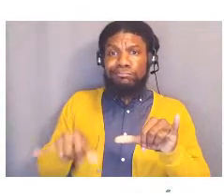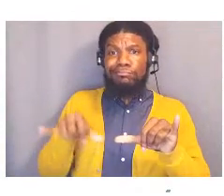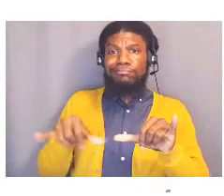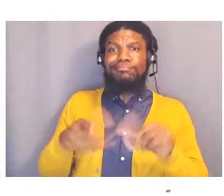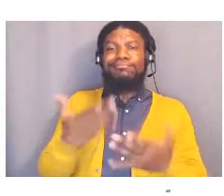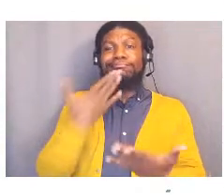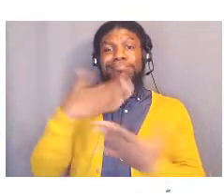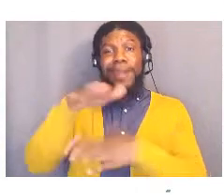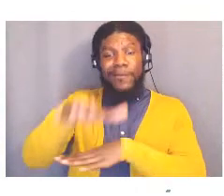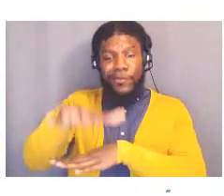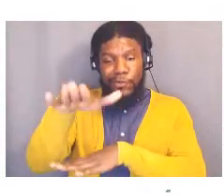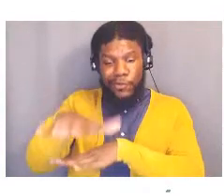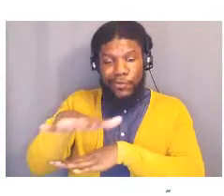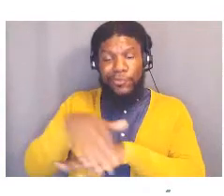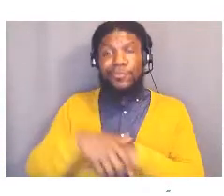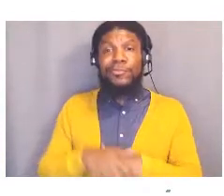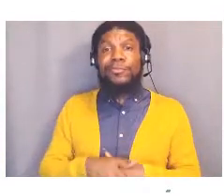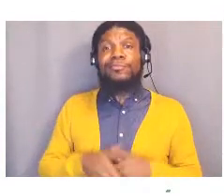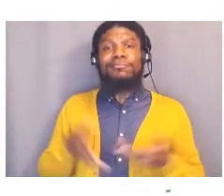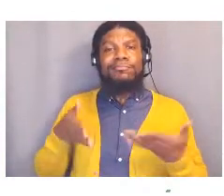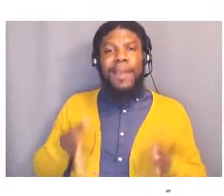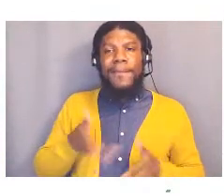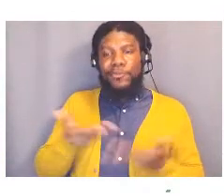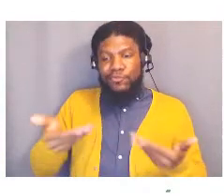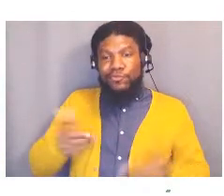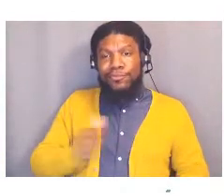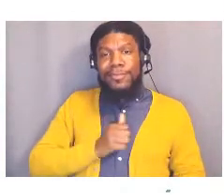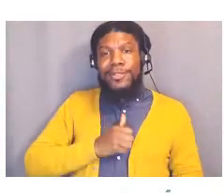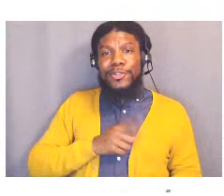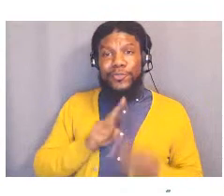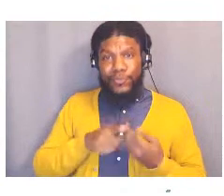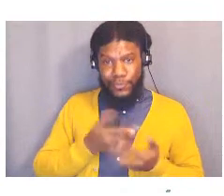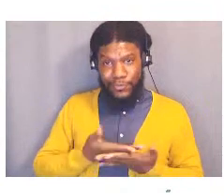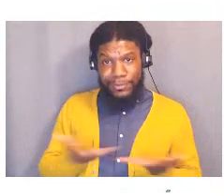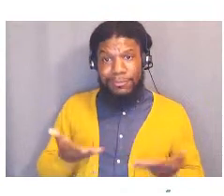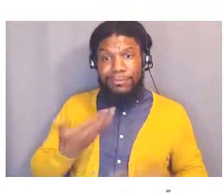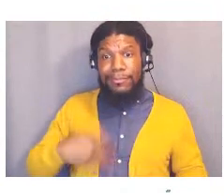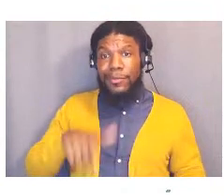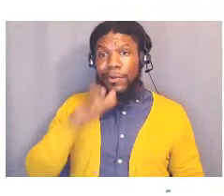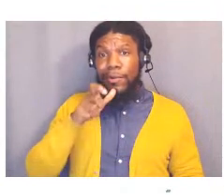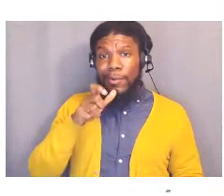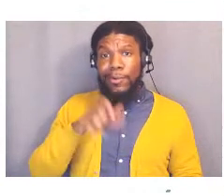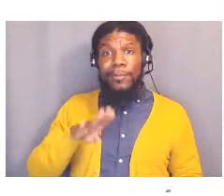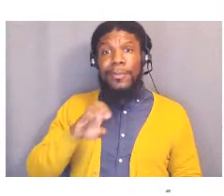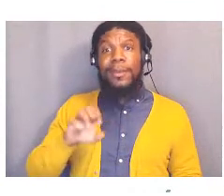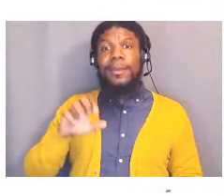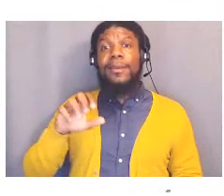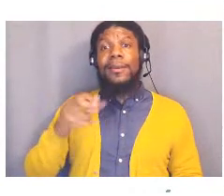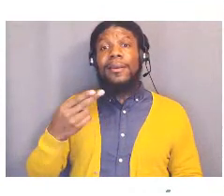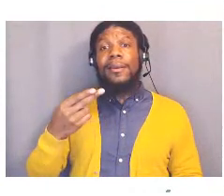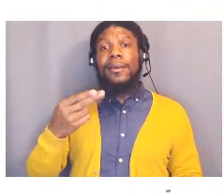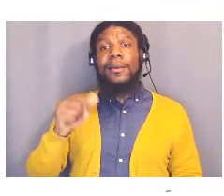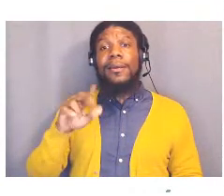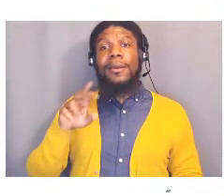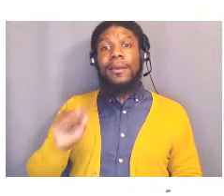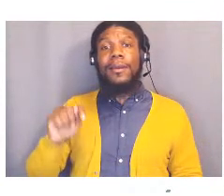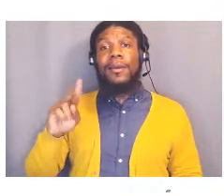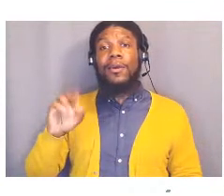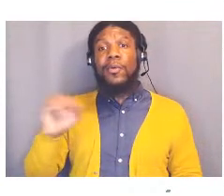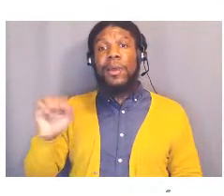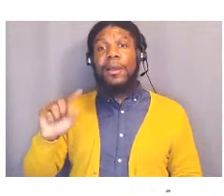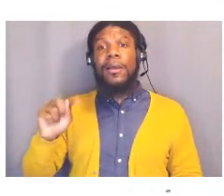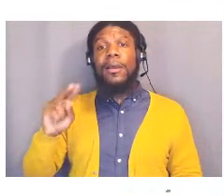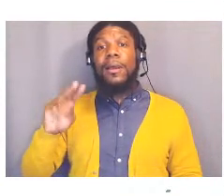you. Allows me to introduce myself to you. My name be Hyatt Ross Tubman